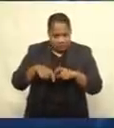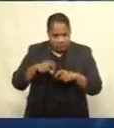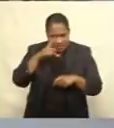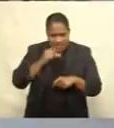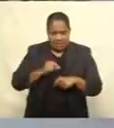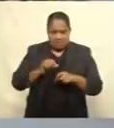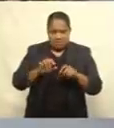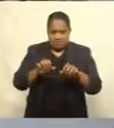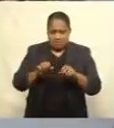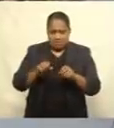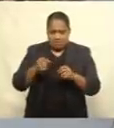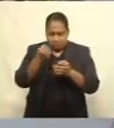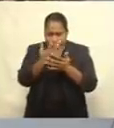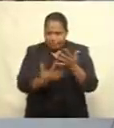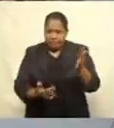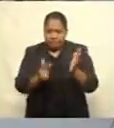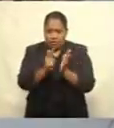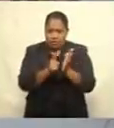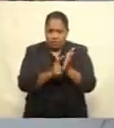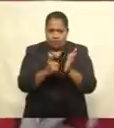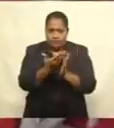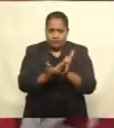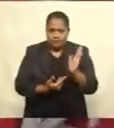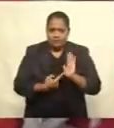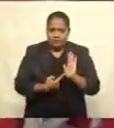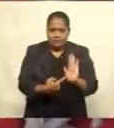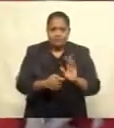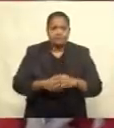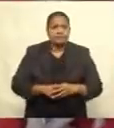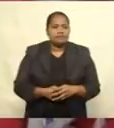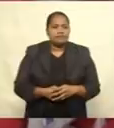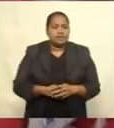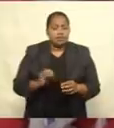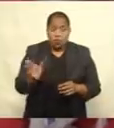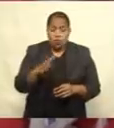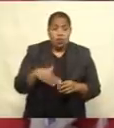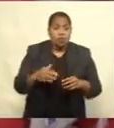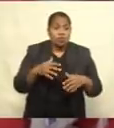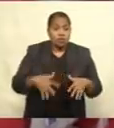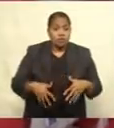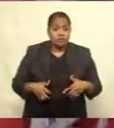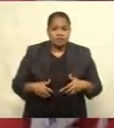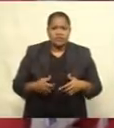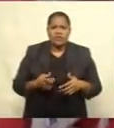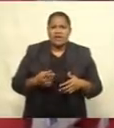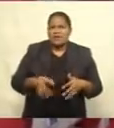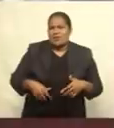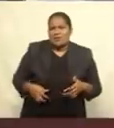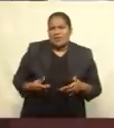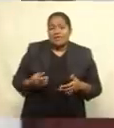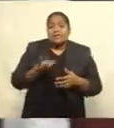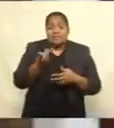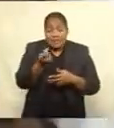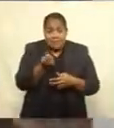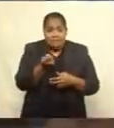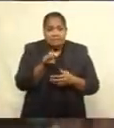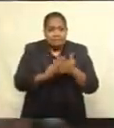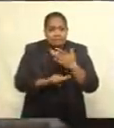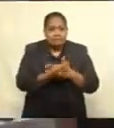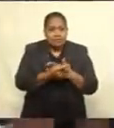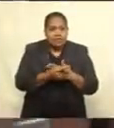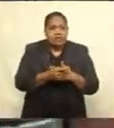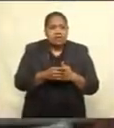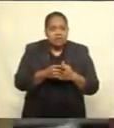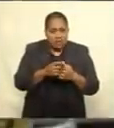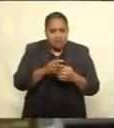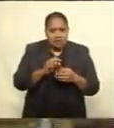unethical. Consumers are encouraged to report these traders to the authorities. There are some traders who are engaged in conditional selling.